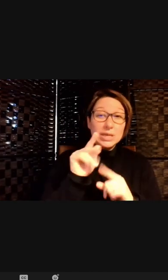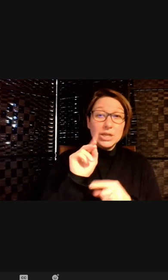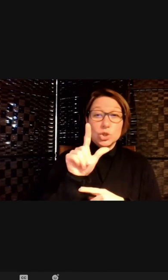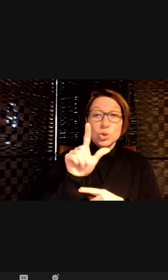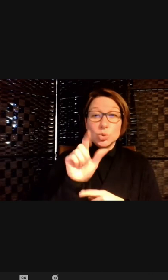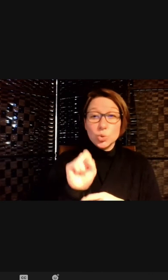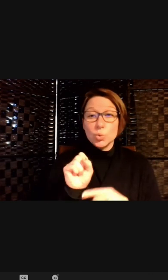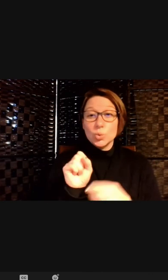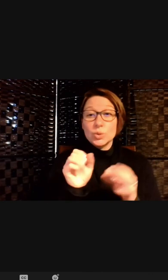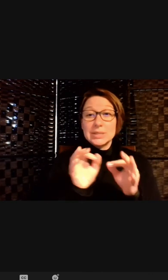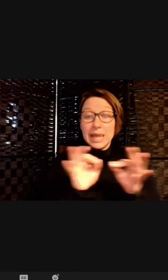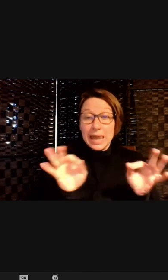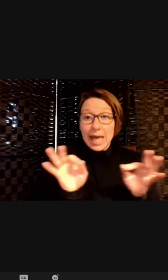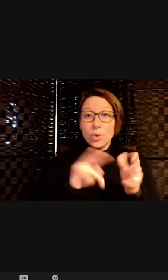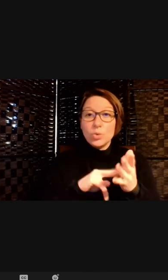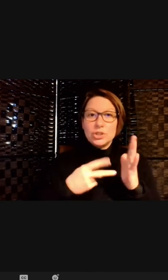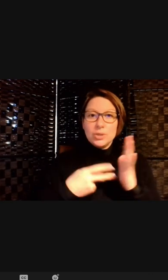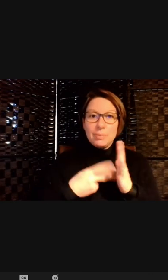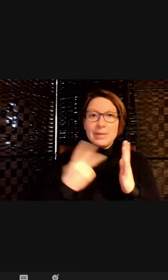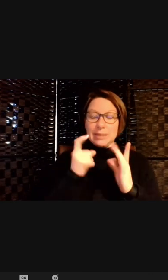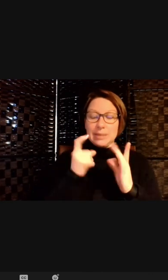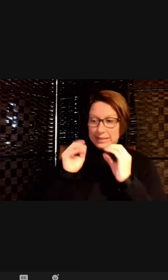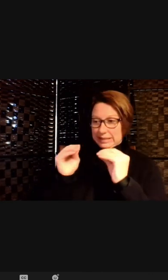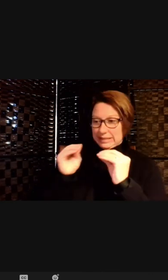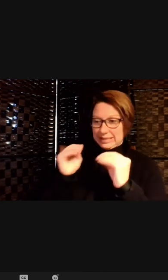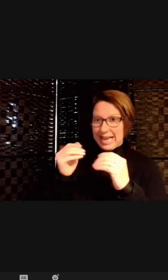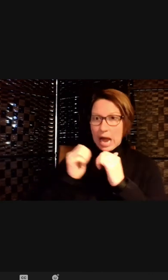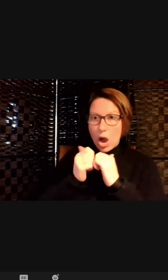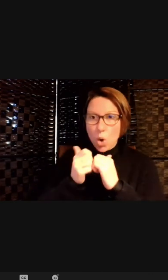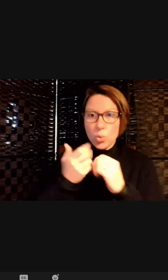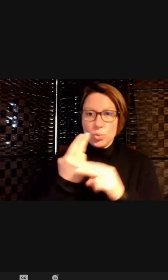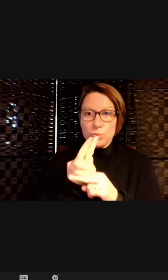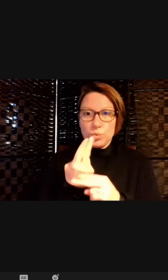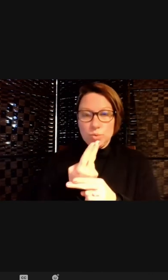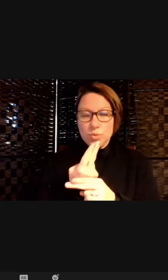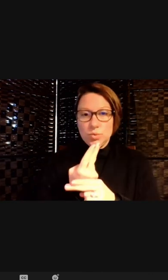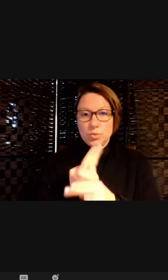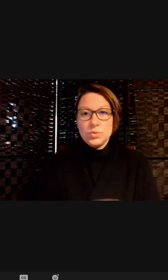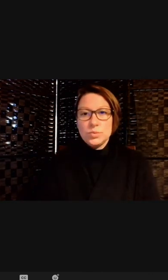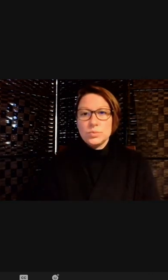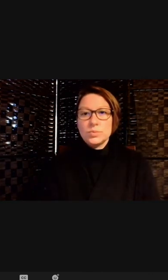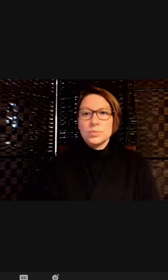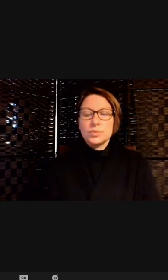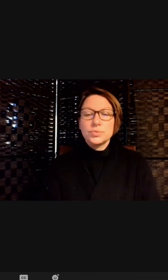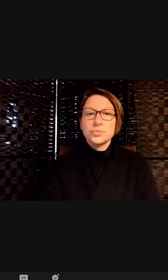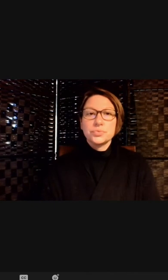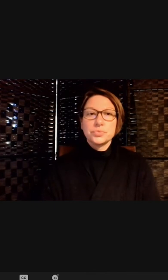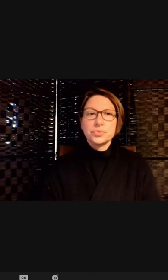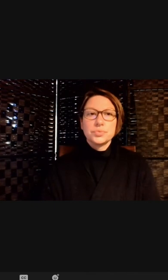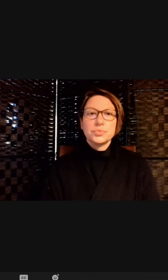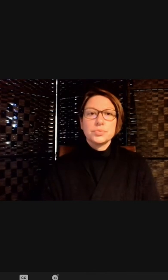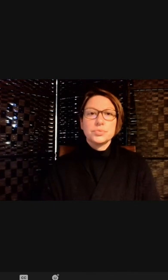from someone on that team in order to know how to use it. So, all